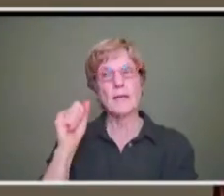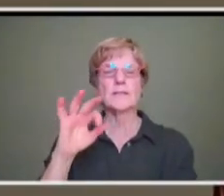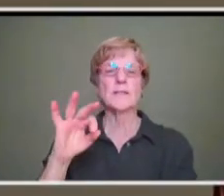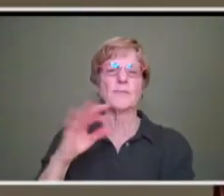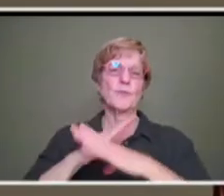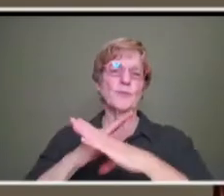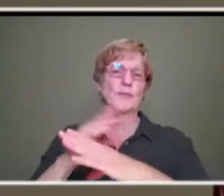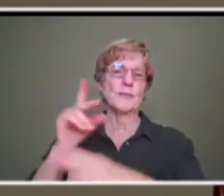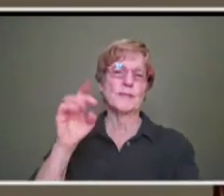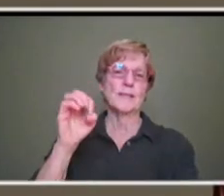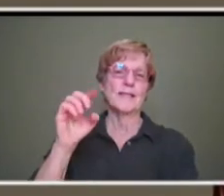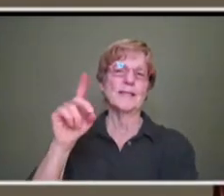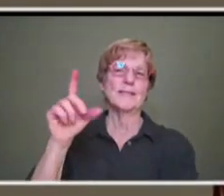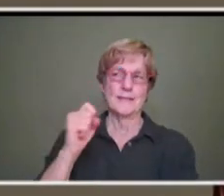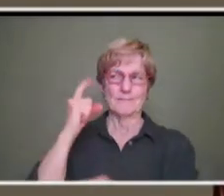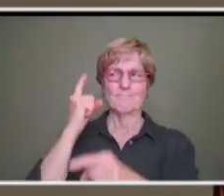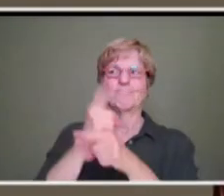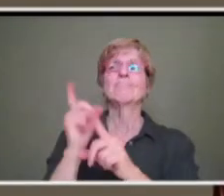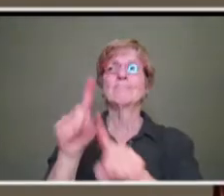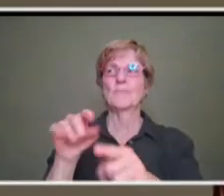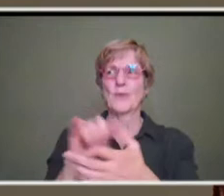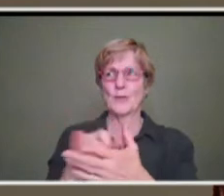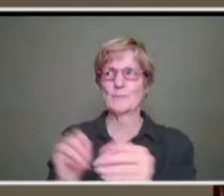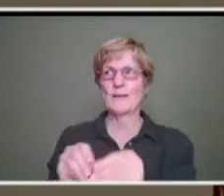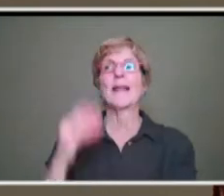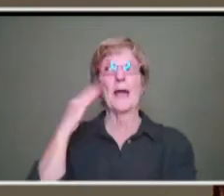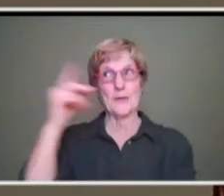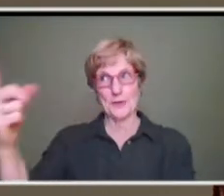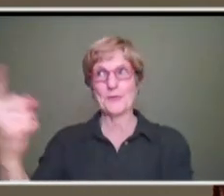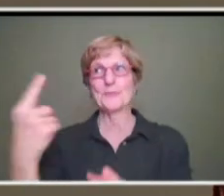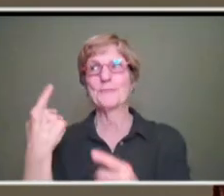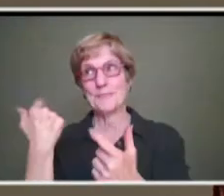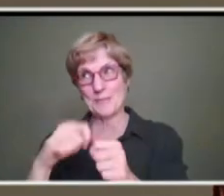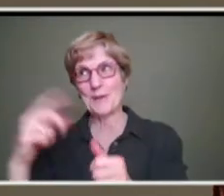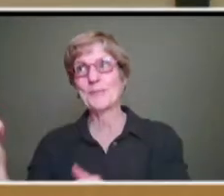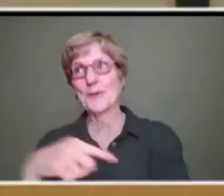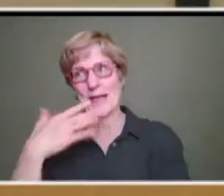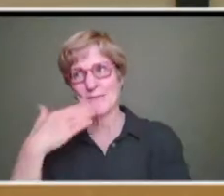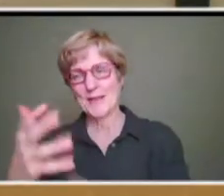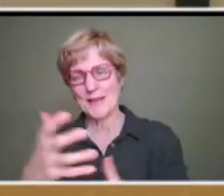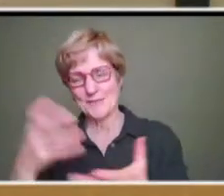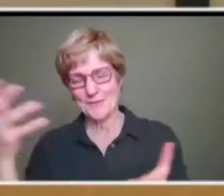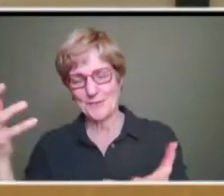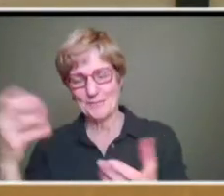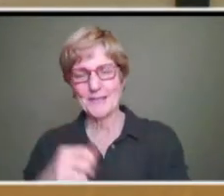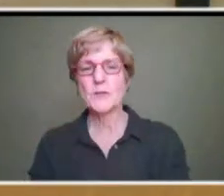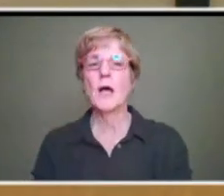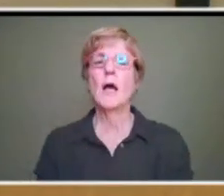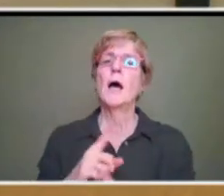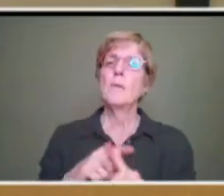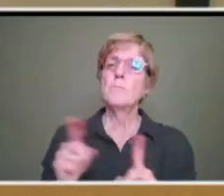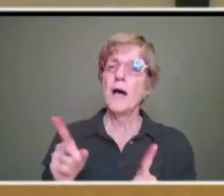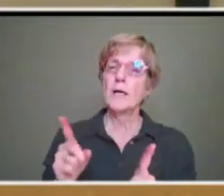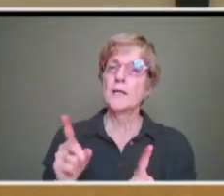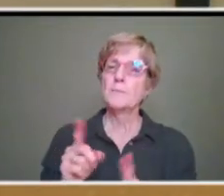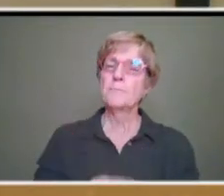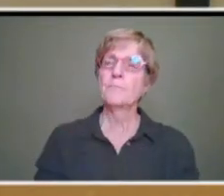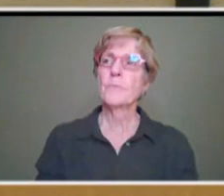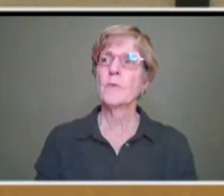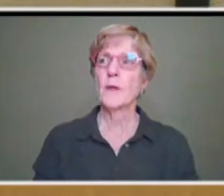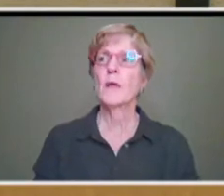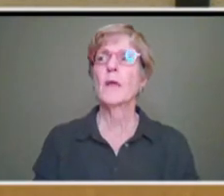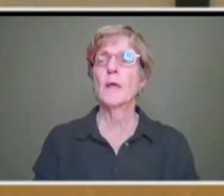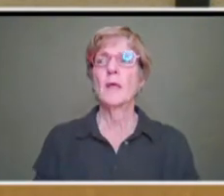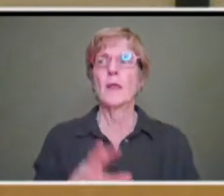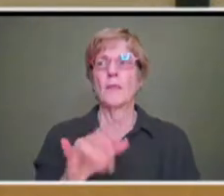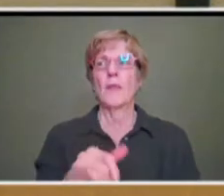came to those meetings yes I know you remember thank you very much but um that's what we were